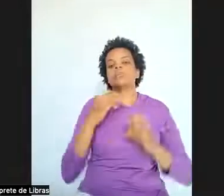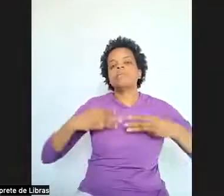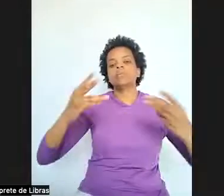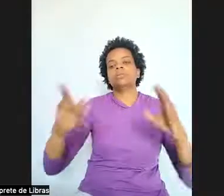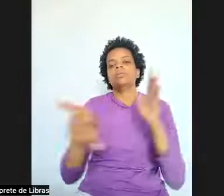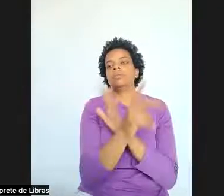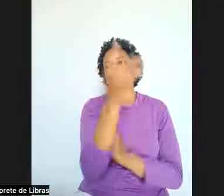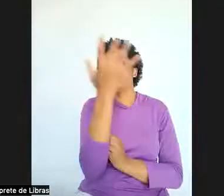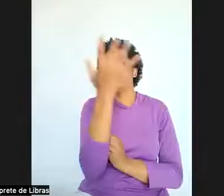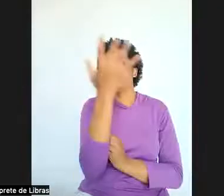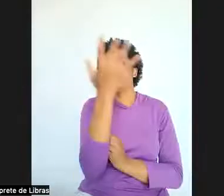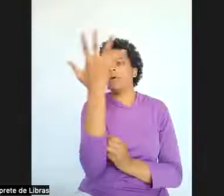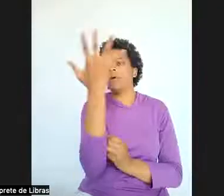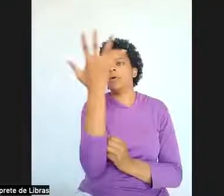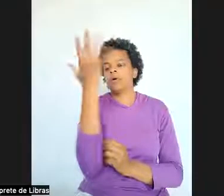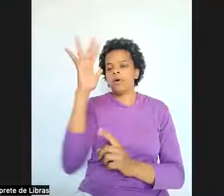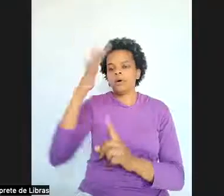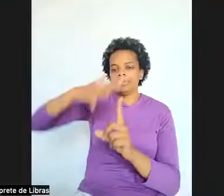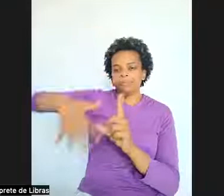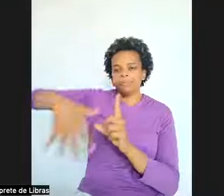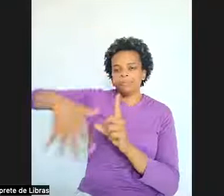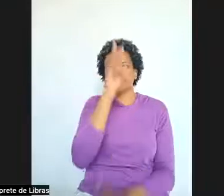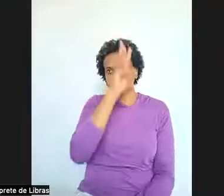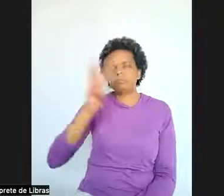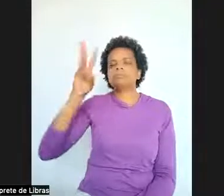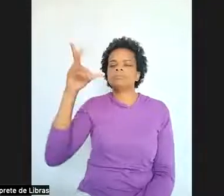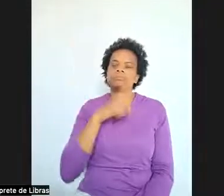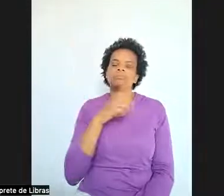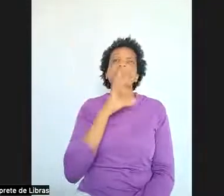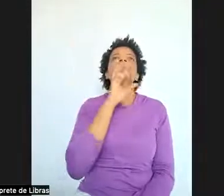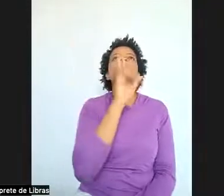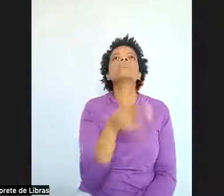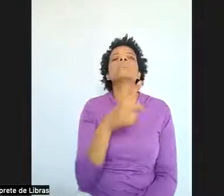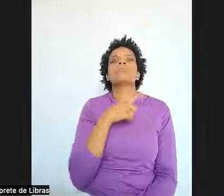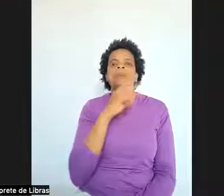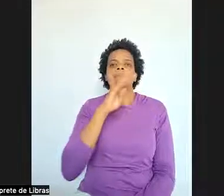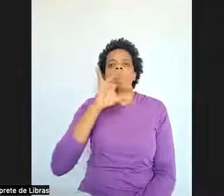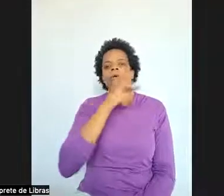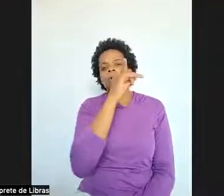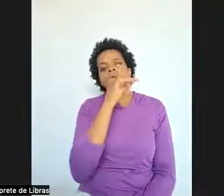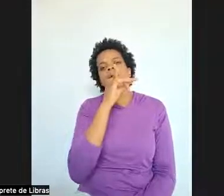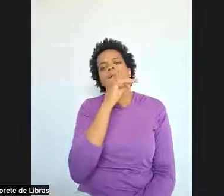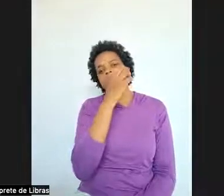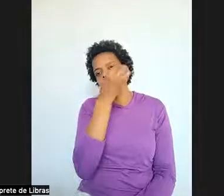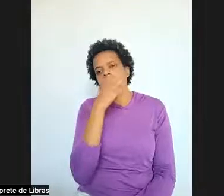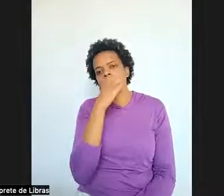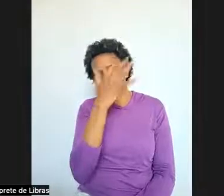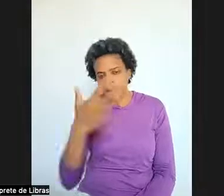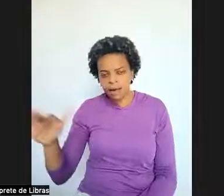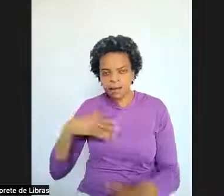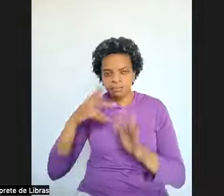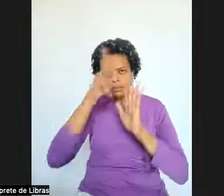to work with a very important form from the Ministry of Environment, and so they have all the results of our